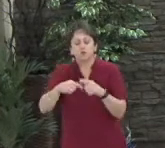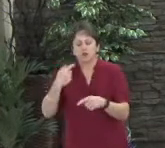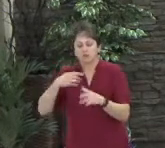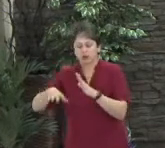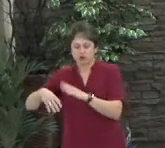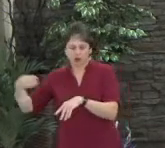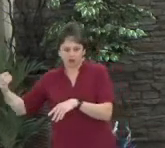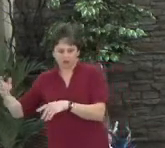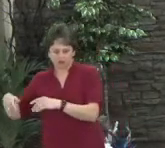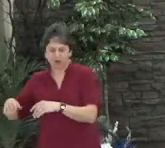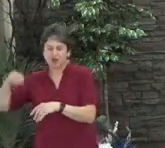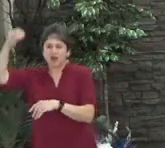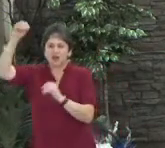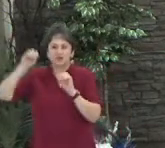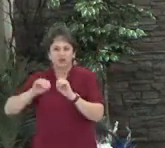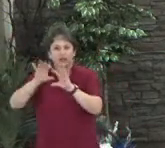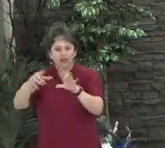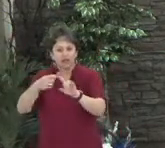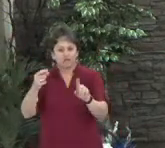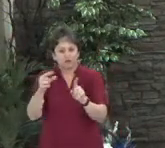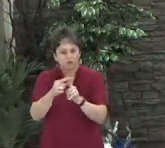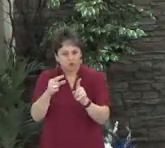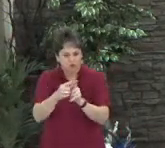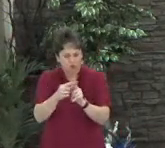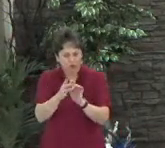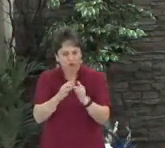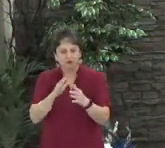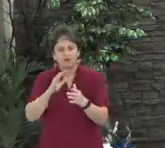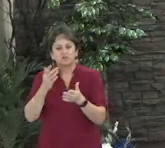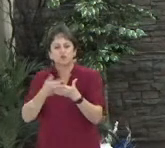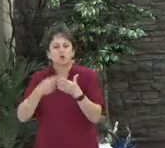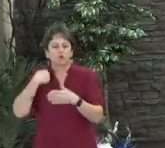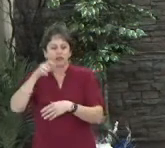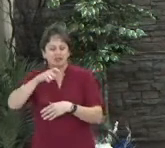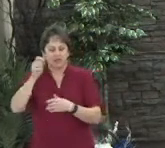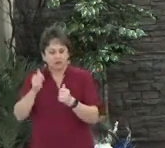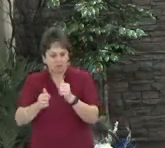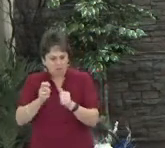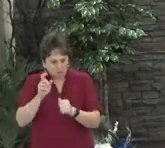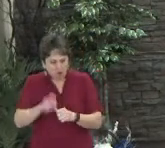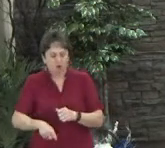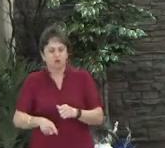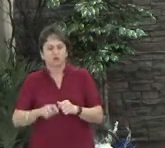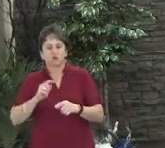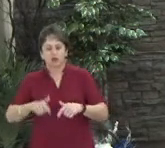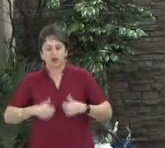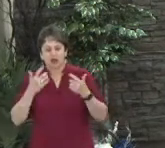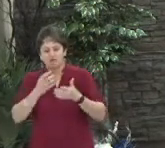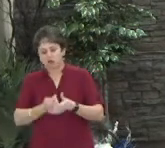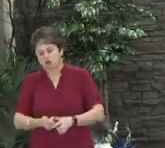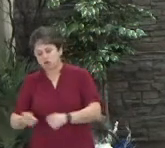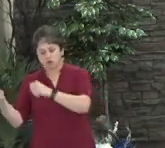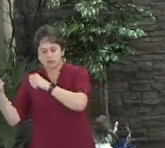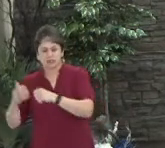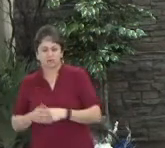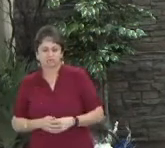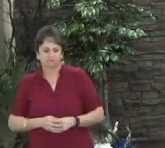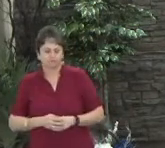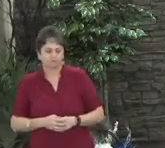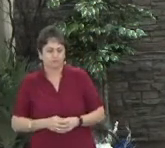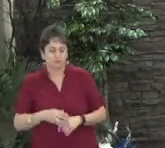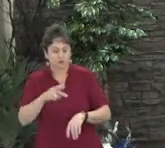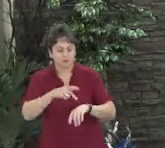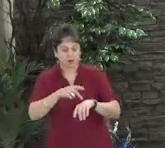of the Word is what we need most when life throws us out like yesterday's trash.